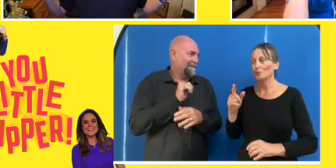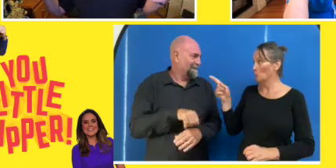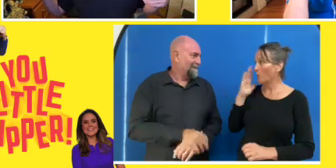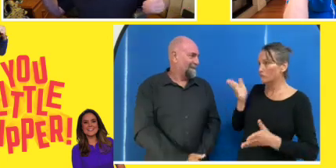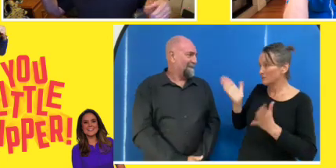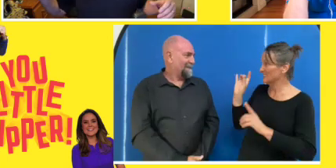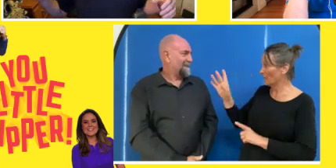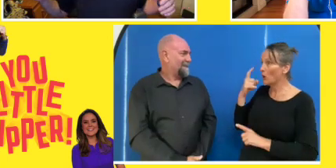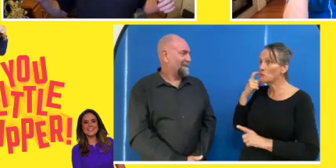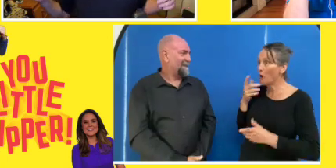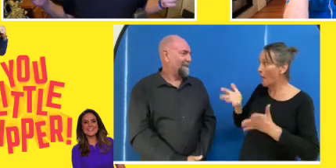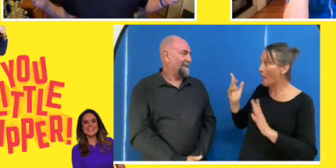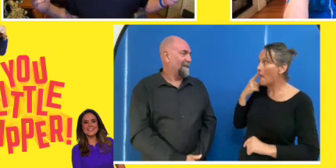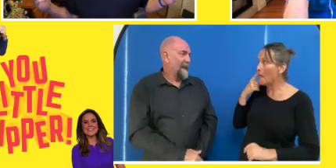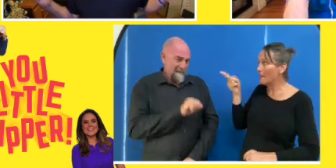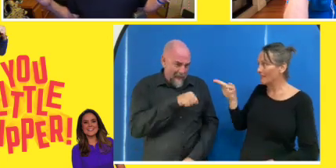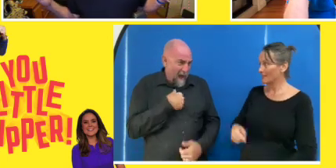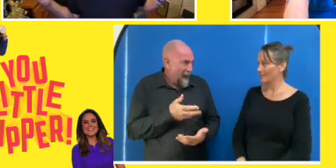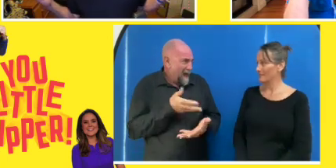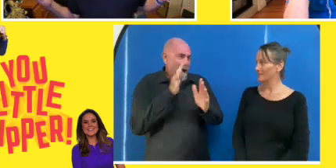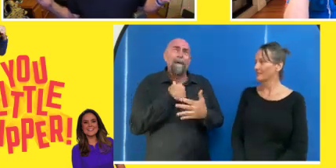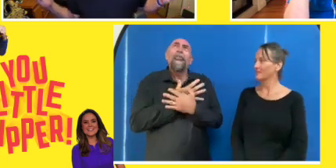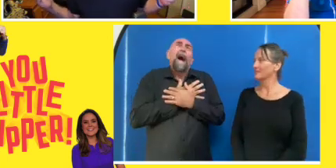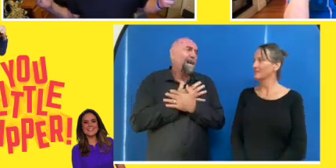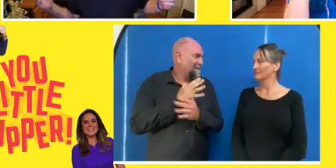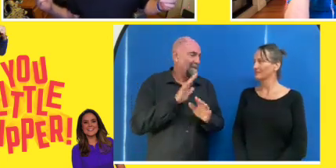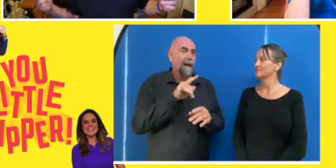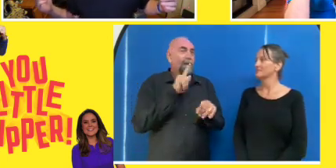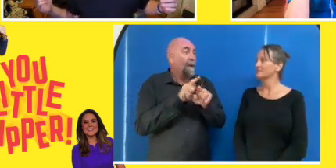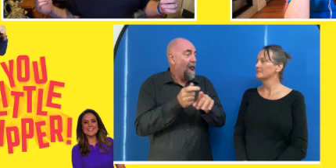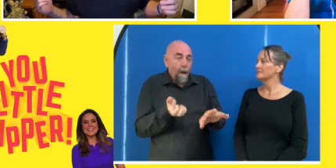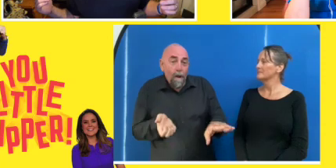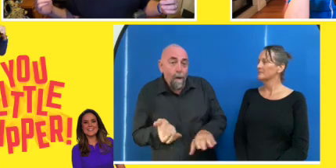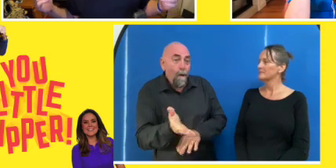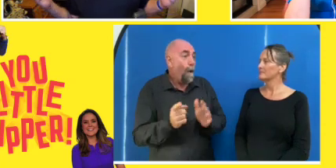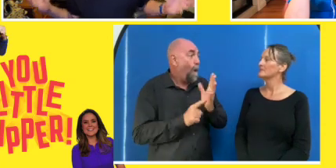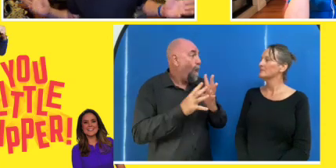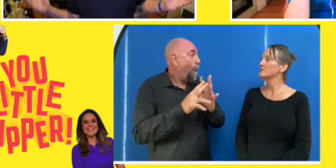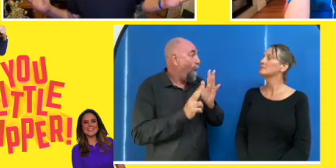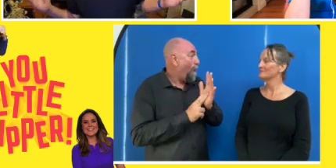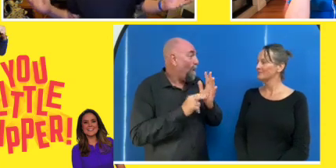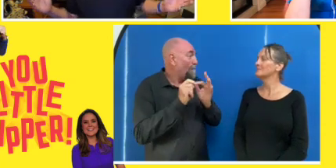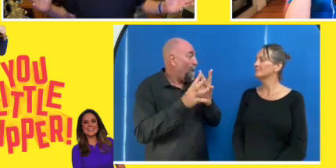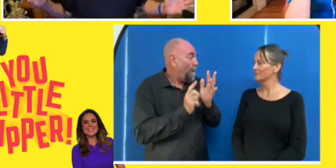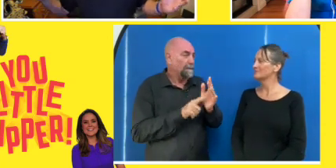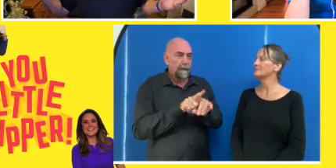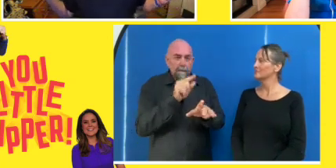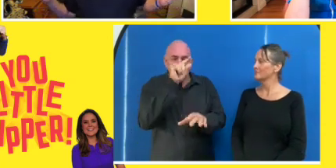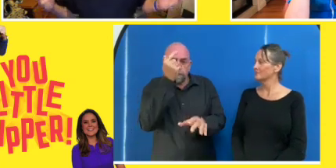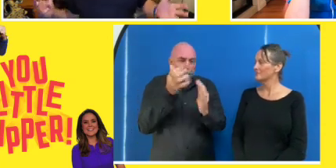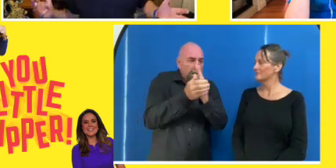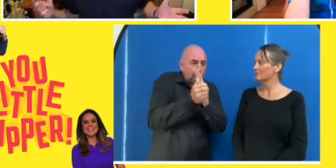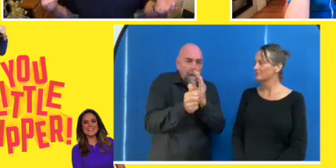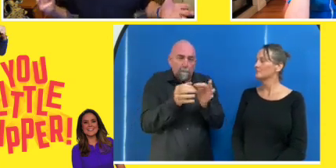do know you're a fan of this. It Because has. you've said before that you would love to give this a go. I would love to give it a go, and